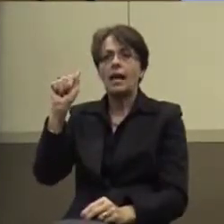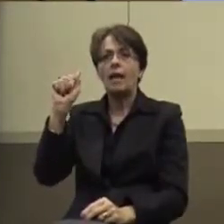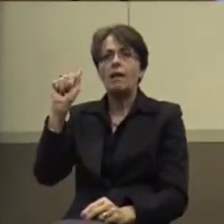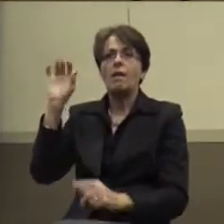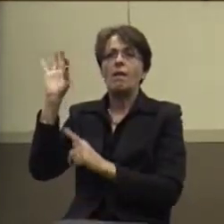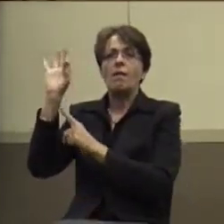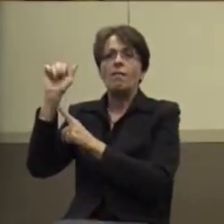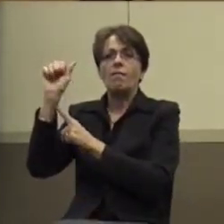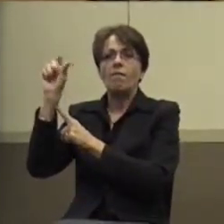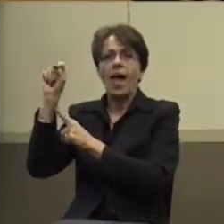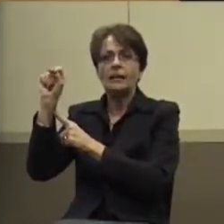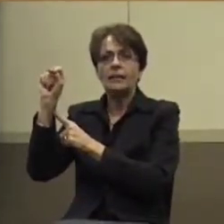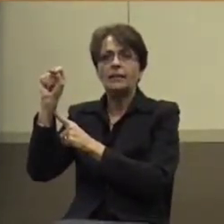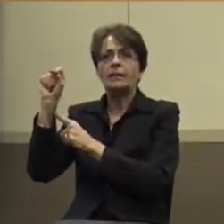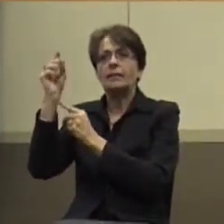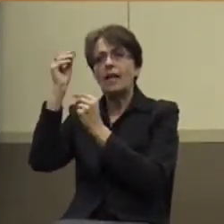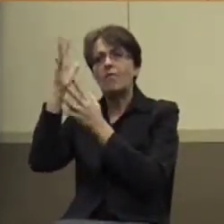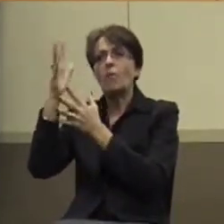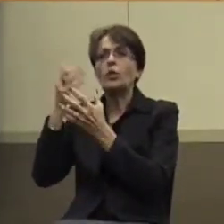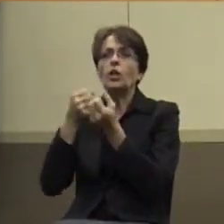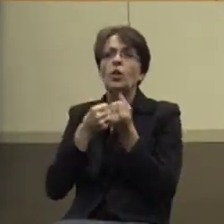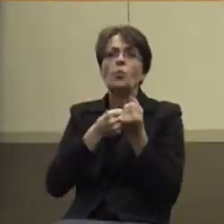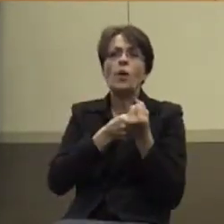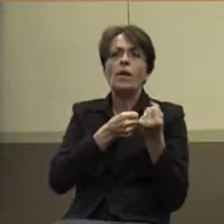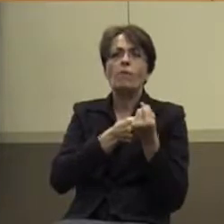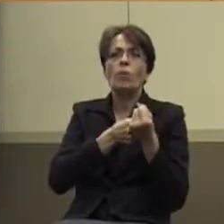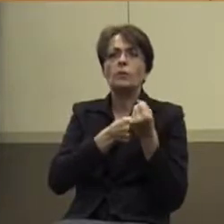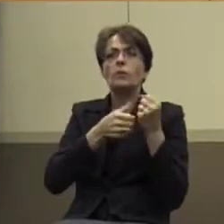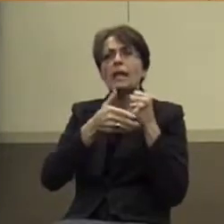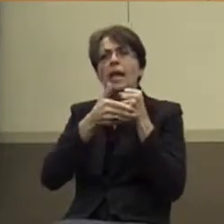reinforcers, interventions tried, okay?